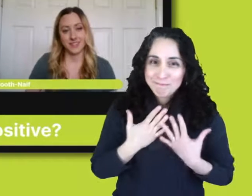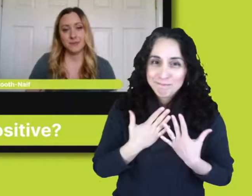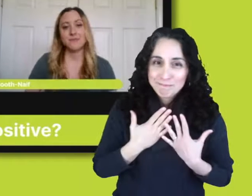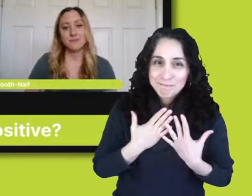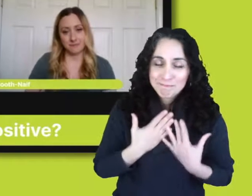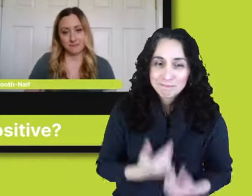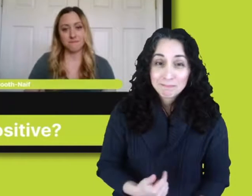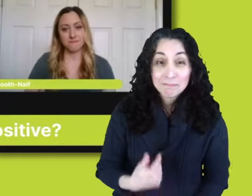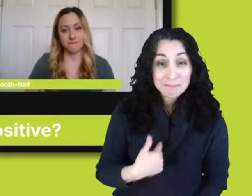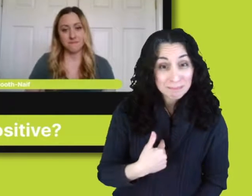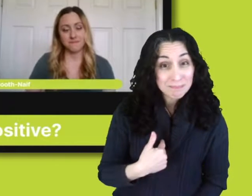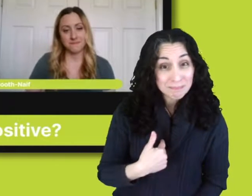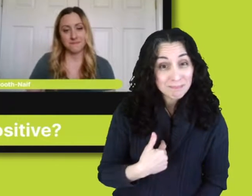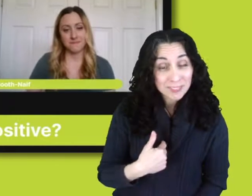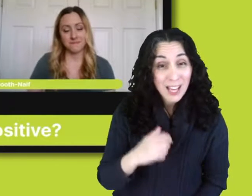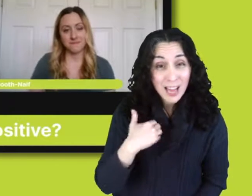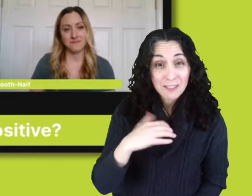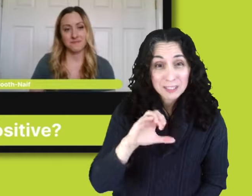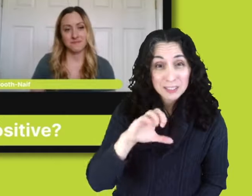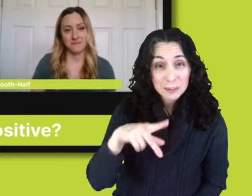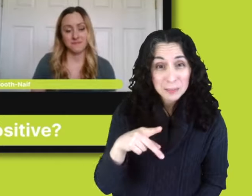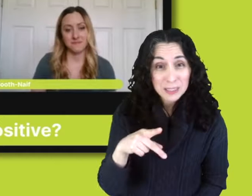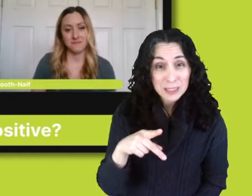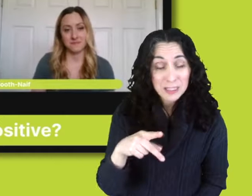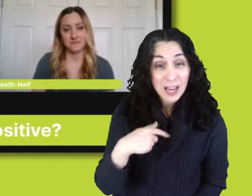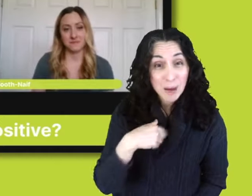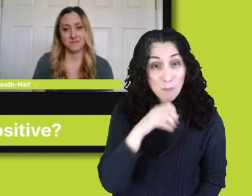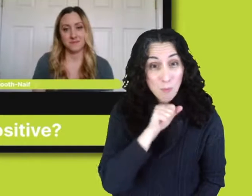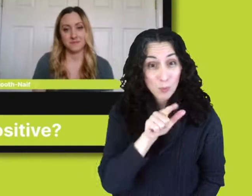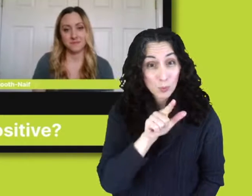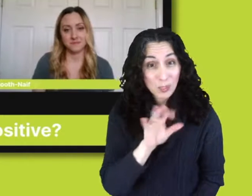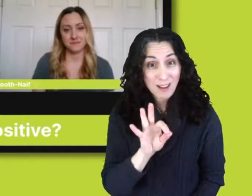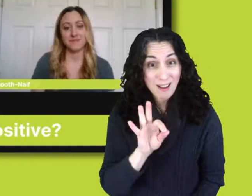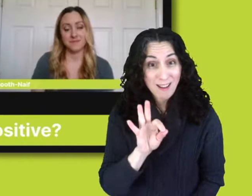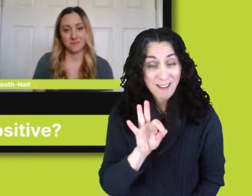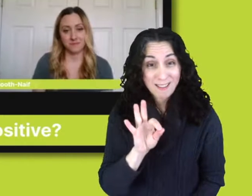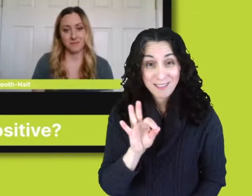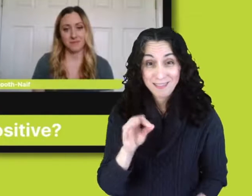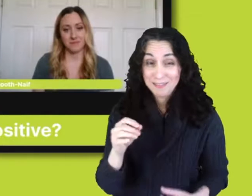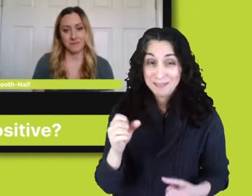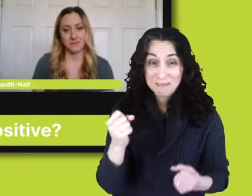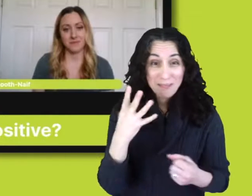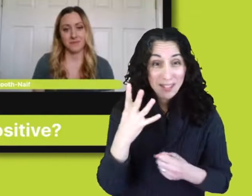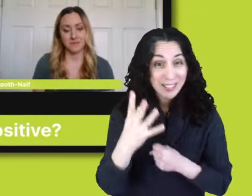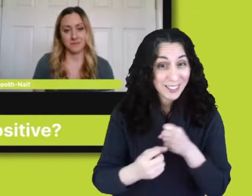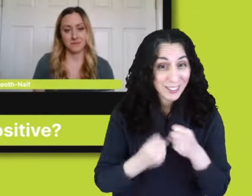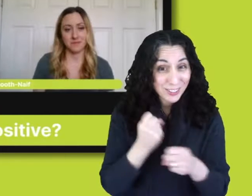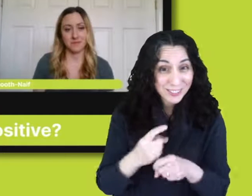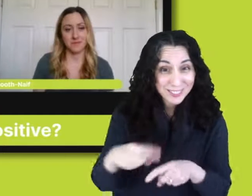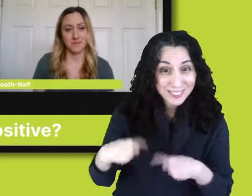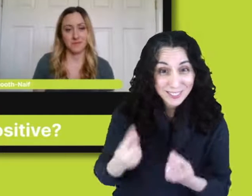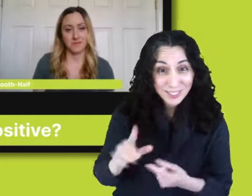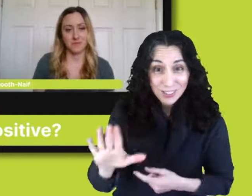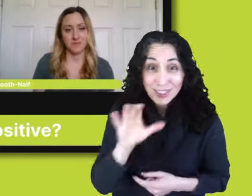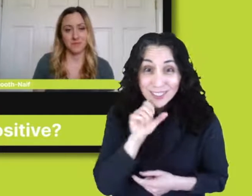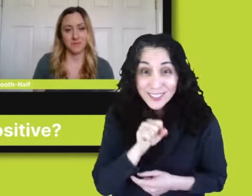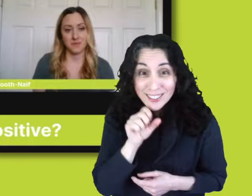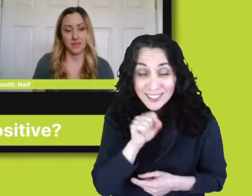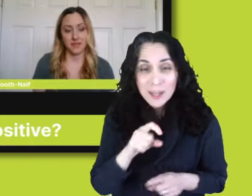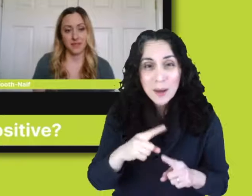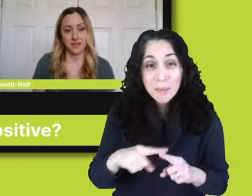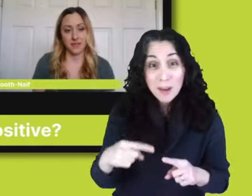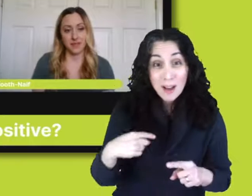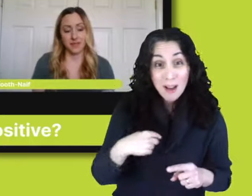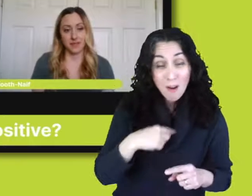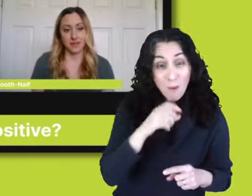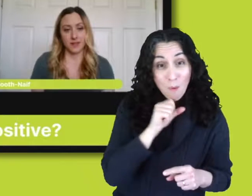cerebral palsy. I'm now 29 years old, so it's been a long time since I was Briella's age. But during the time that I was